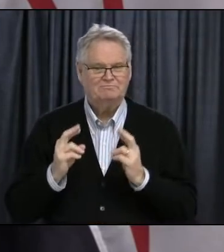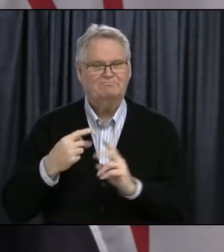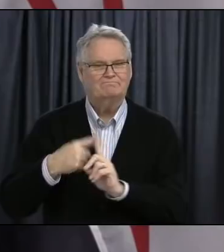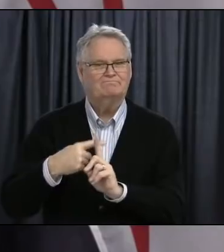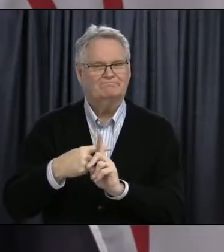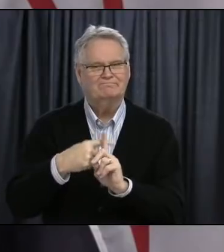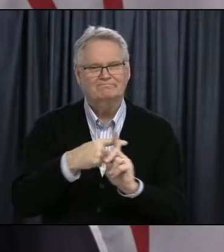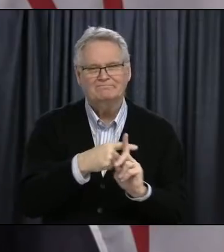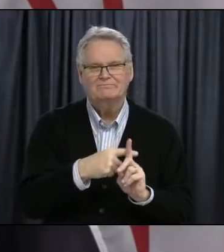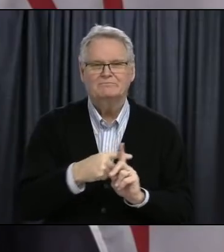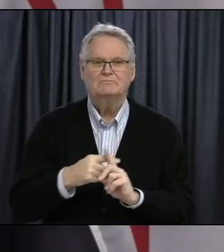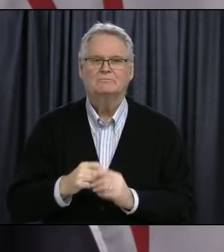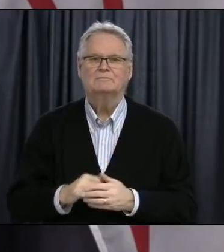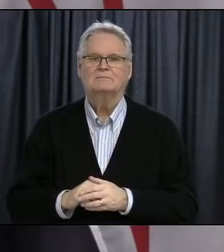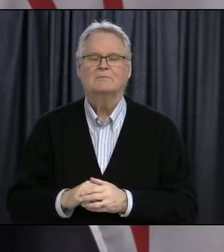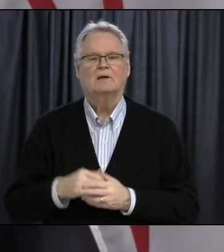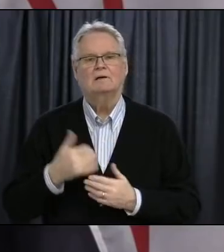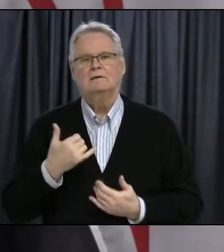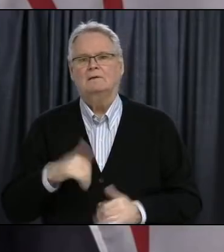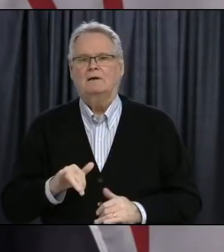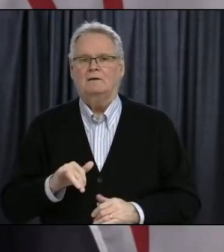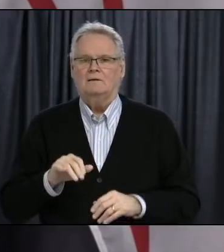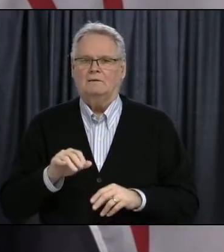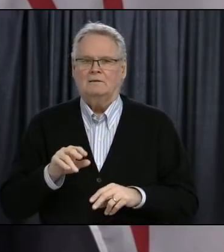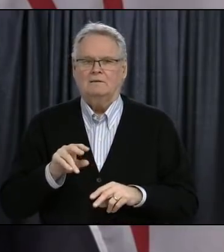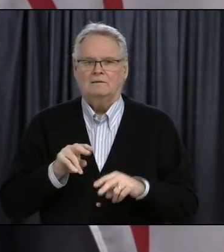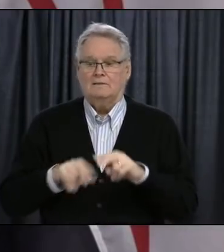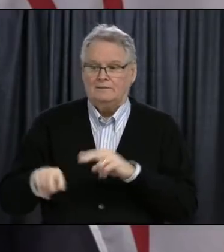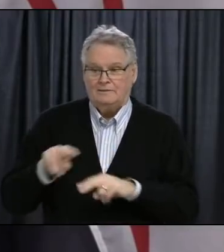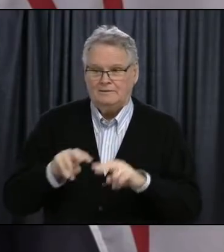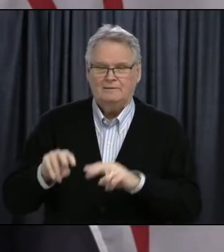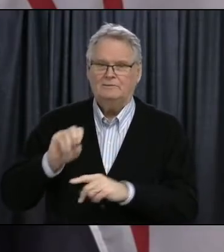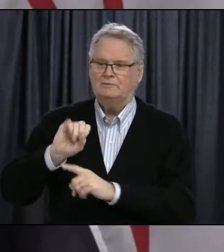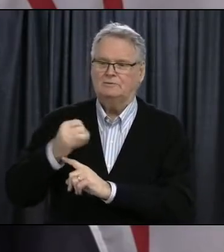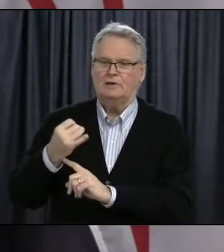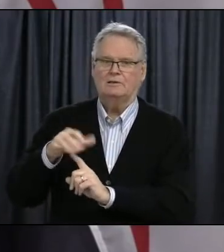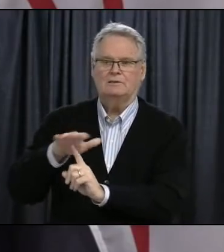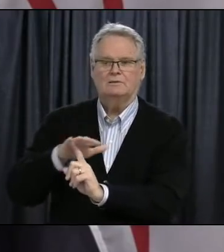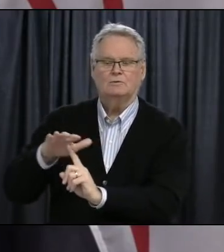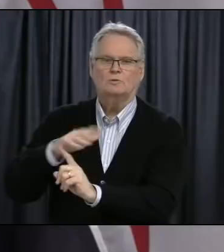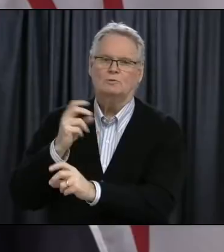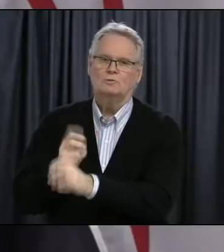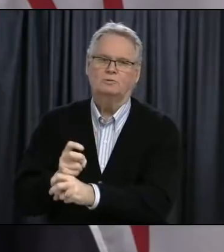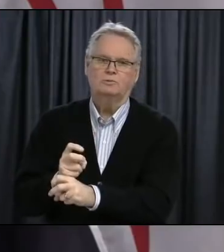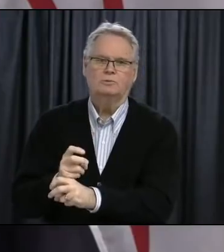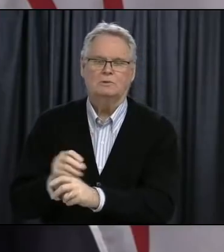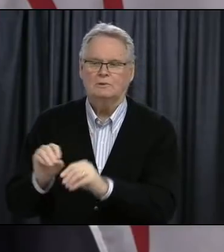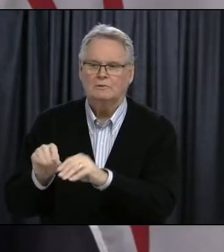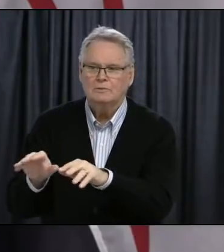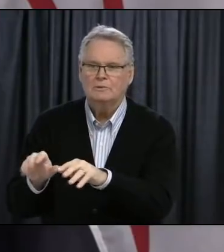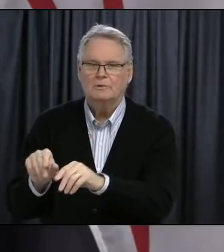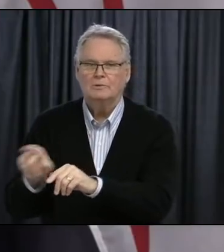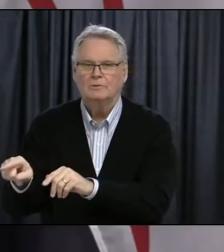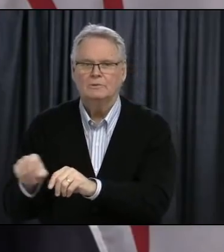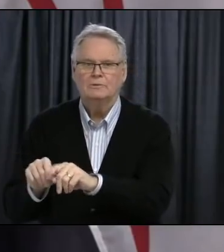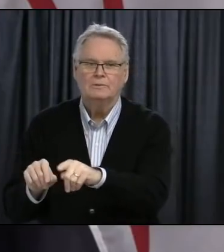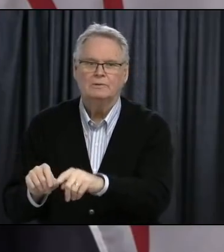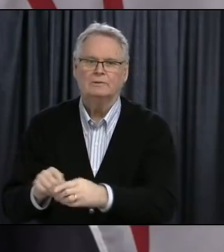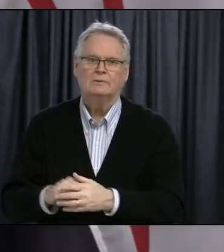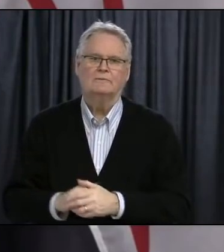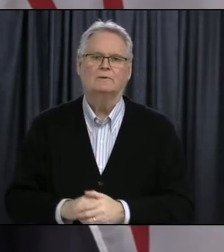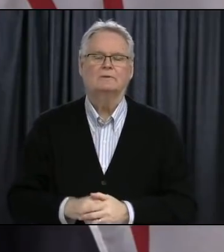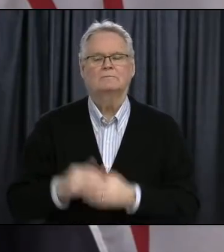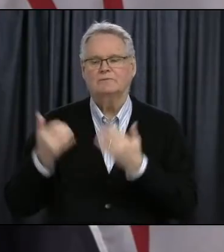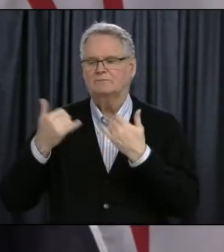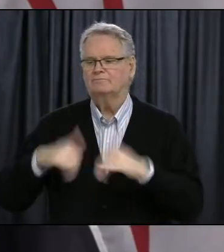community spread in the Avalon area, and this region will remain in alert level 5 for the next 2 weeks. We will reassess